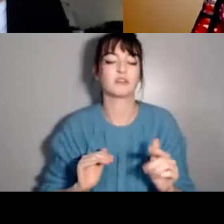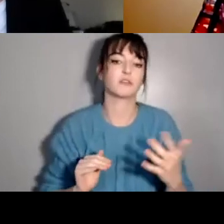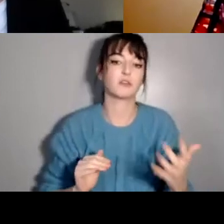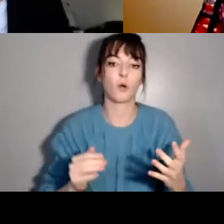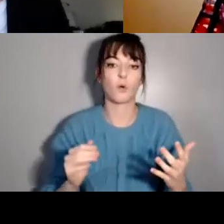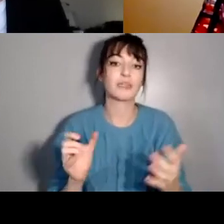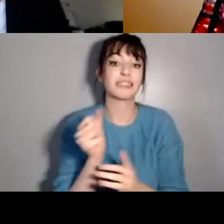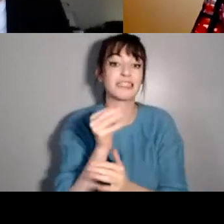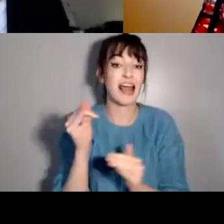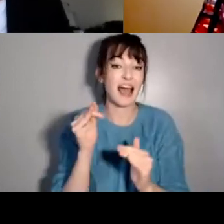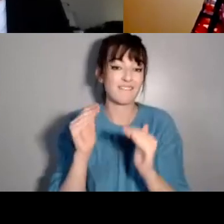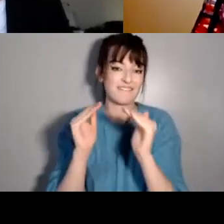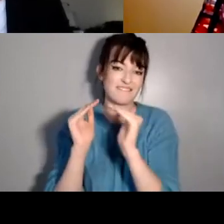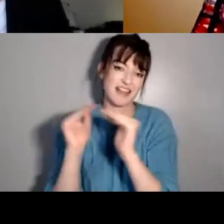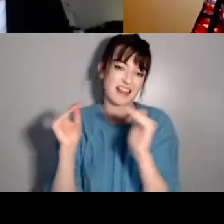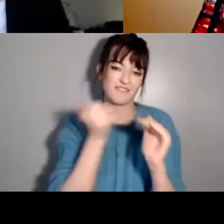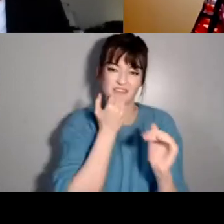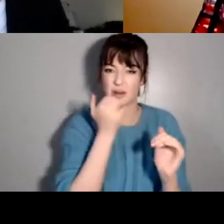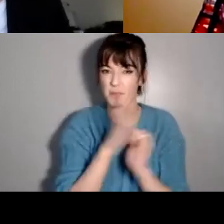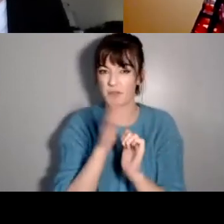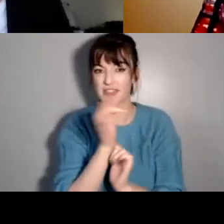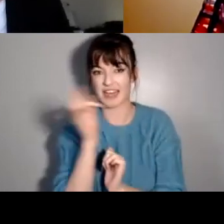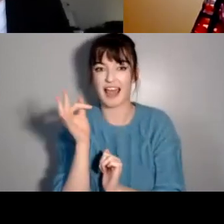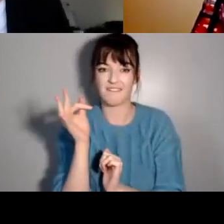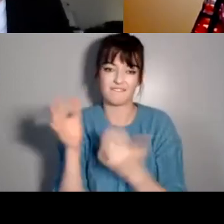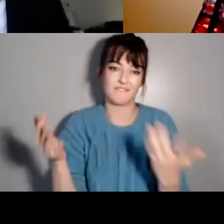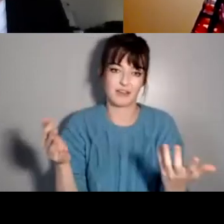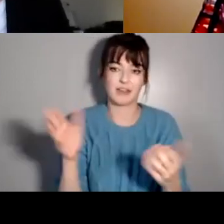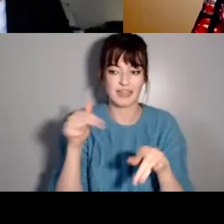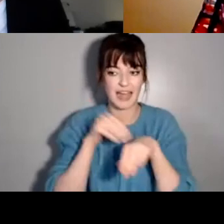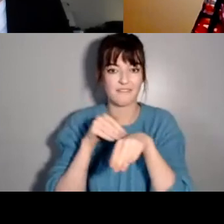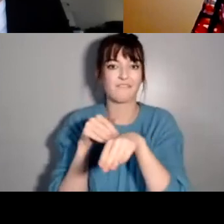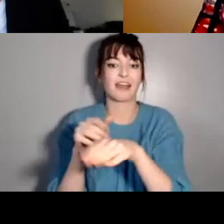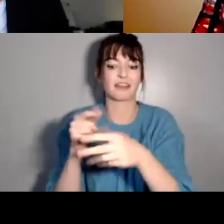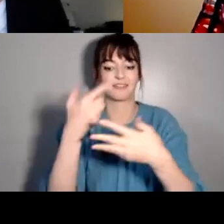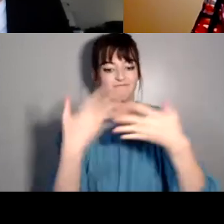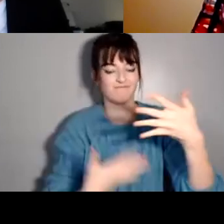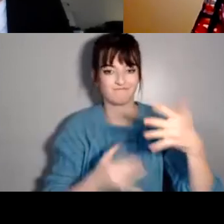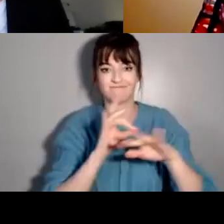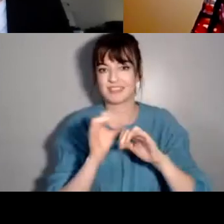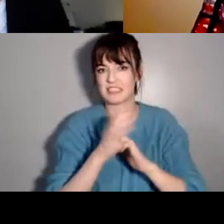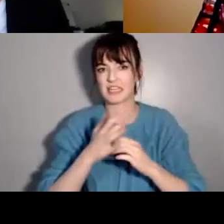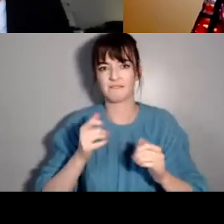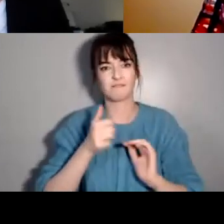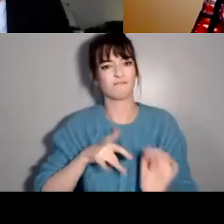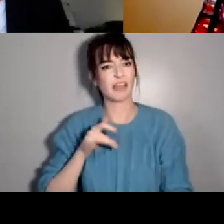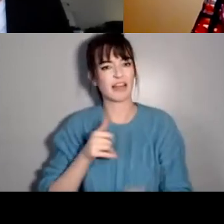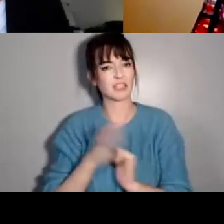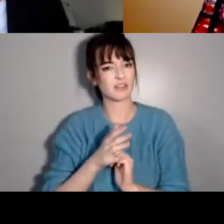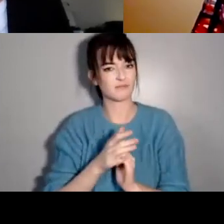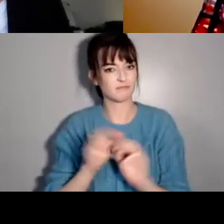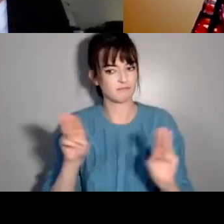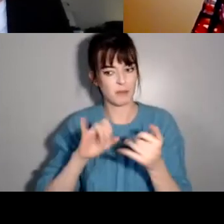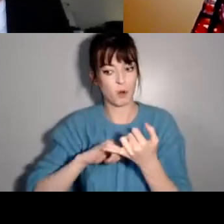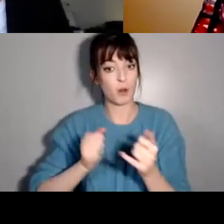staffing levels do to some degree reflect those kinds of features of the residents. But it's also true